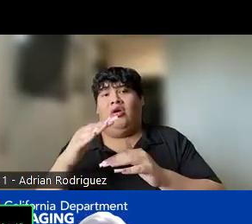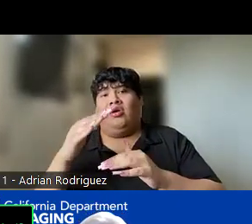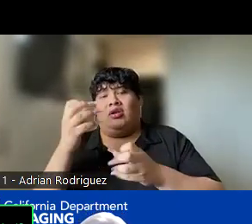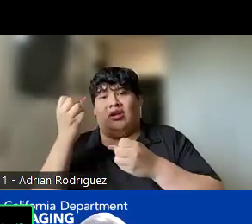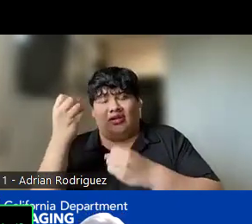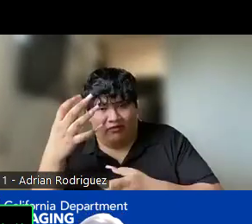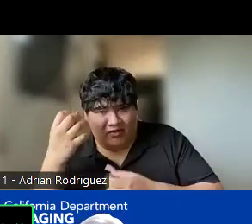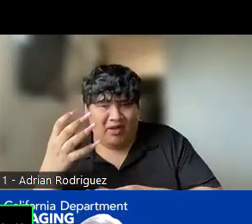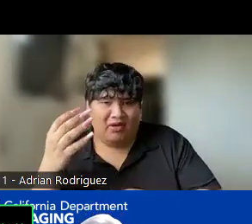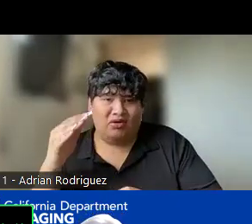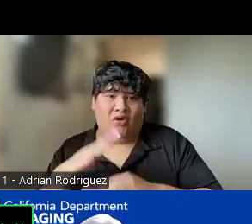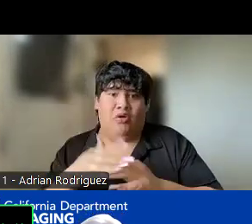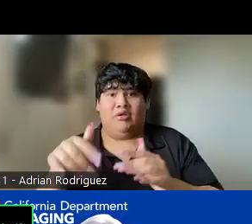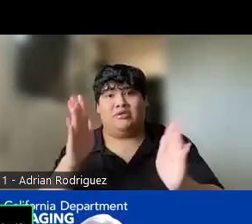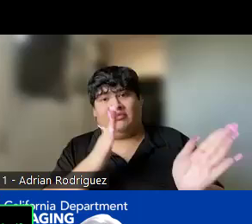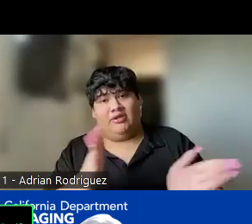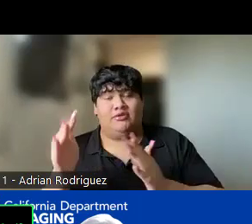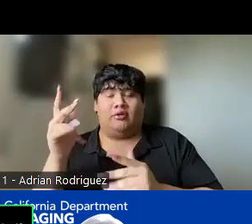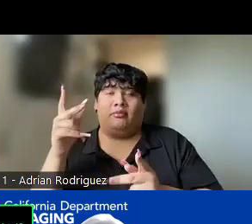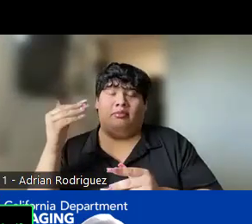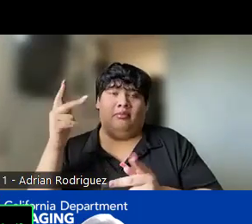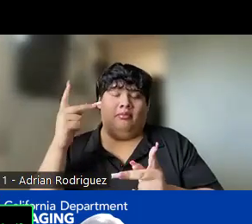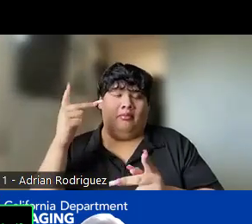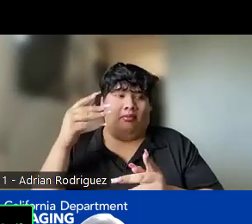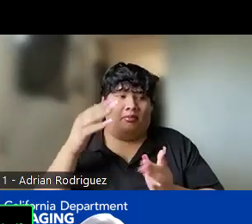the Master Plan on Aging, which I love, and